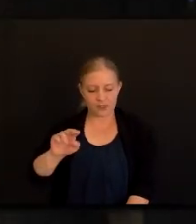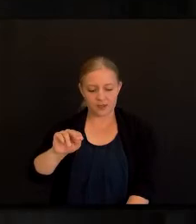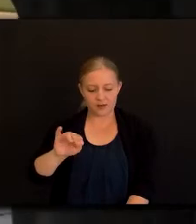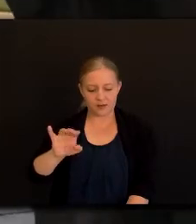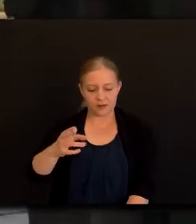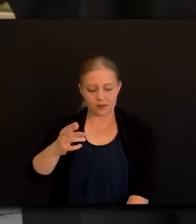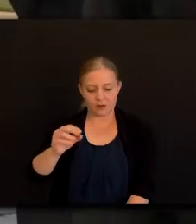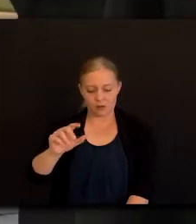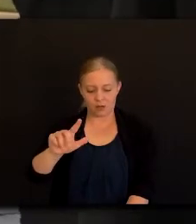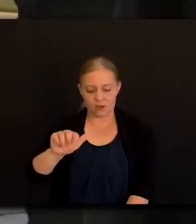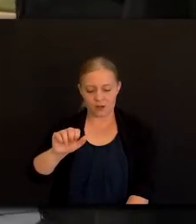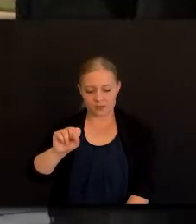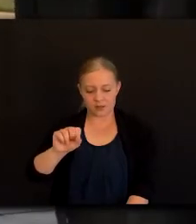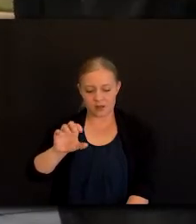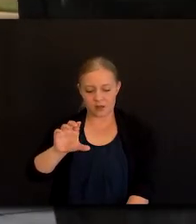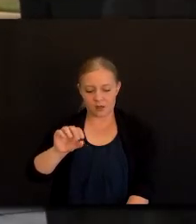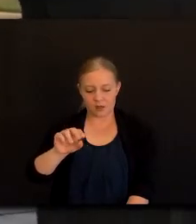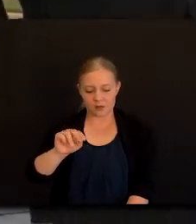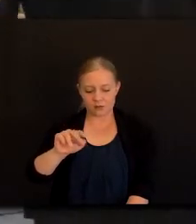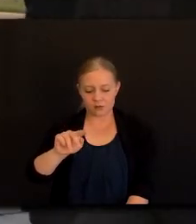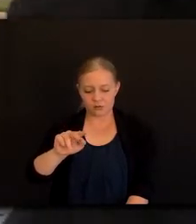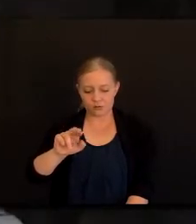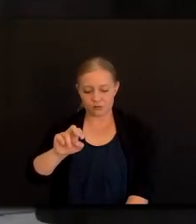Nicholas Ryan Contreras.